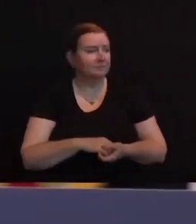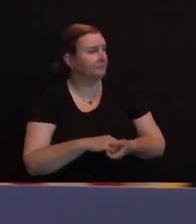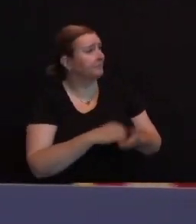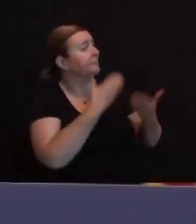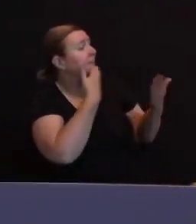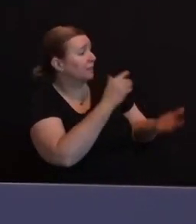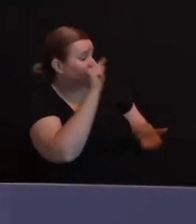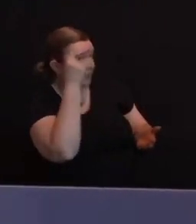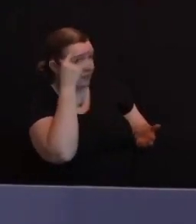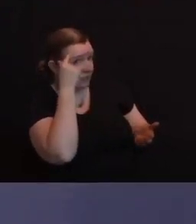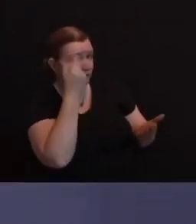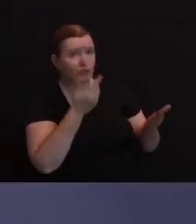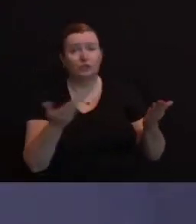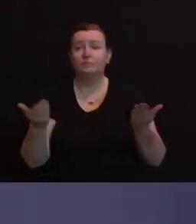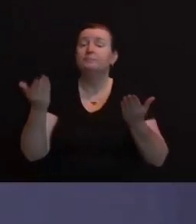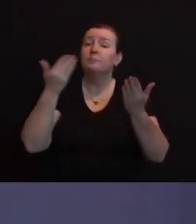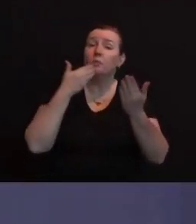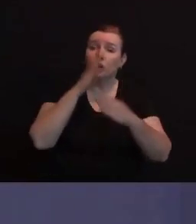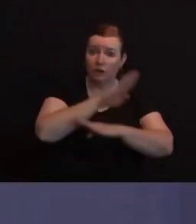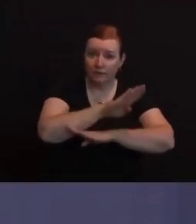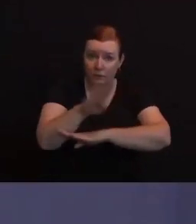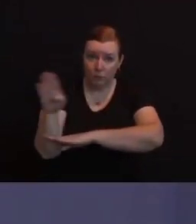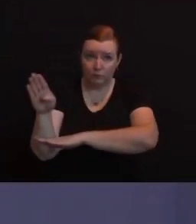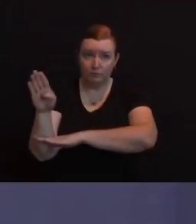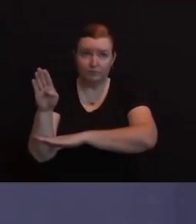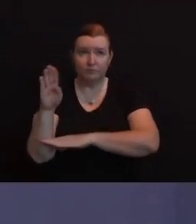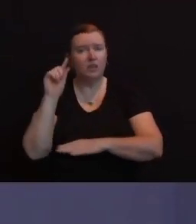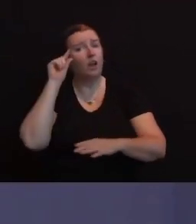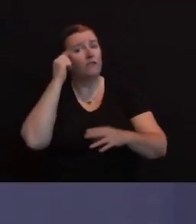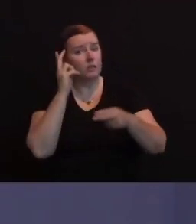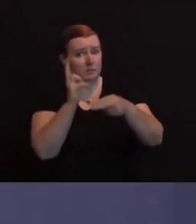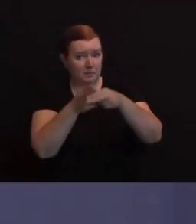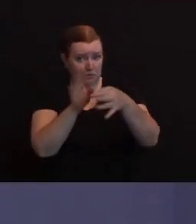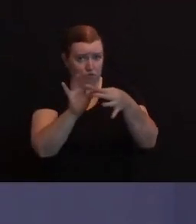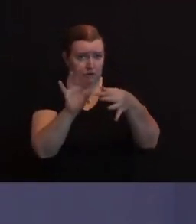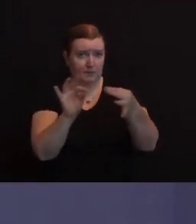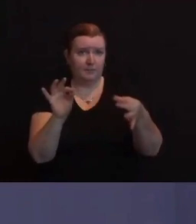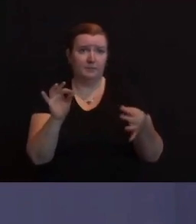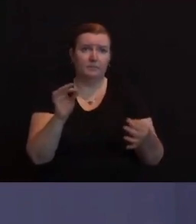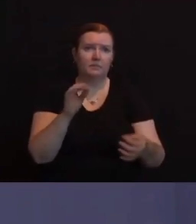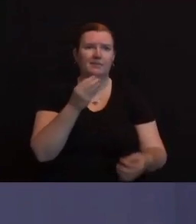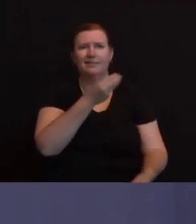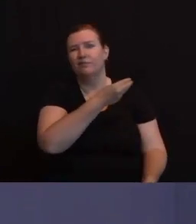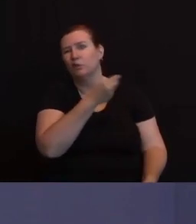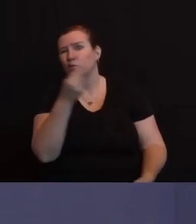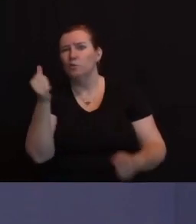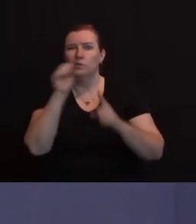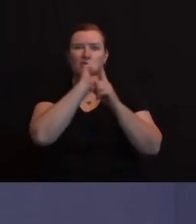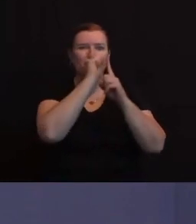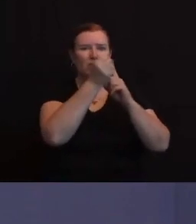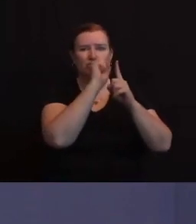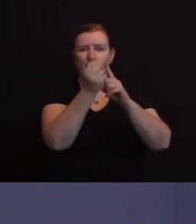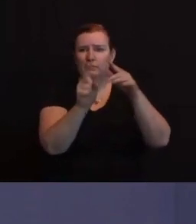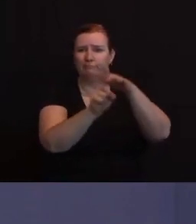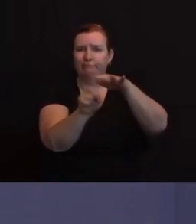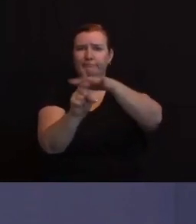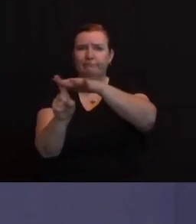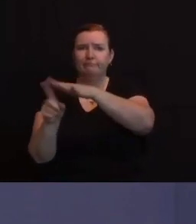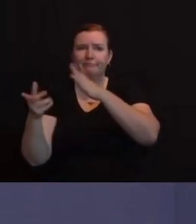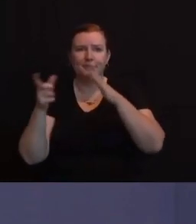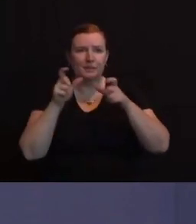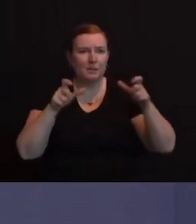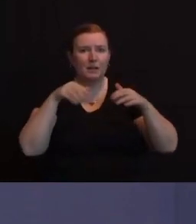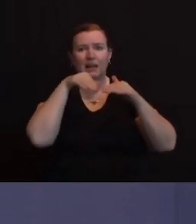and good afternoon. Well, as the Governor mentioned, we have had several circumstances where indoor and outdoor gatherings in our